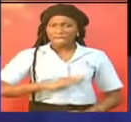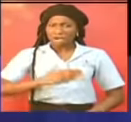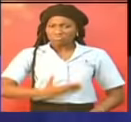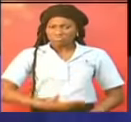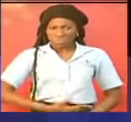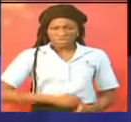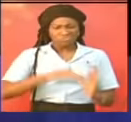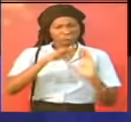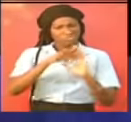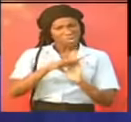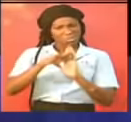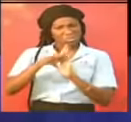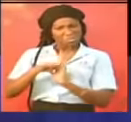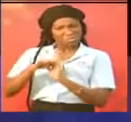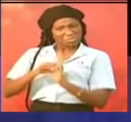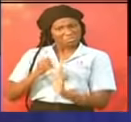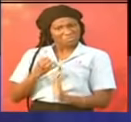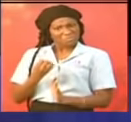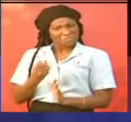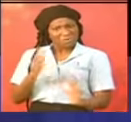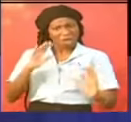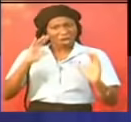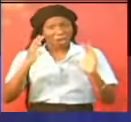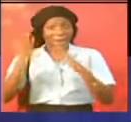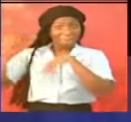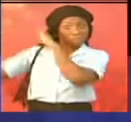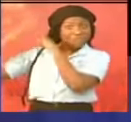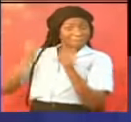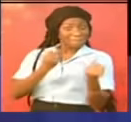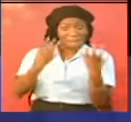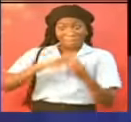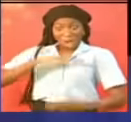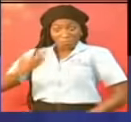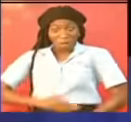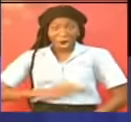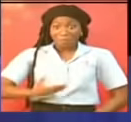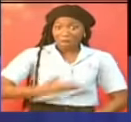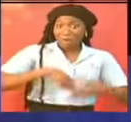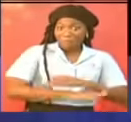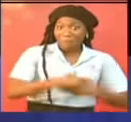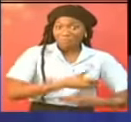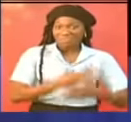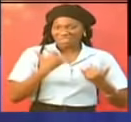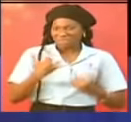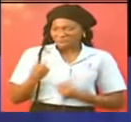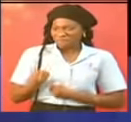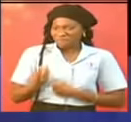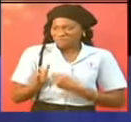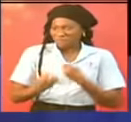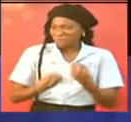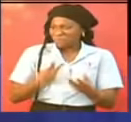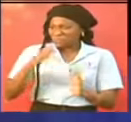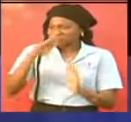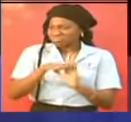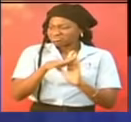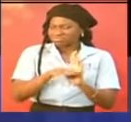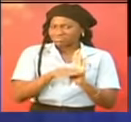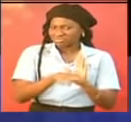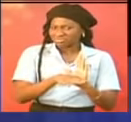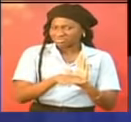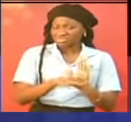couldn't see the exact figures that were on the graph. And my second question, so the Sinopharm